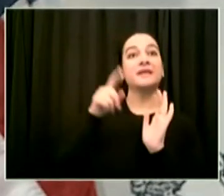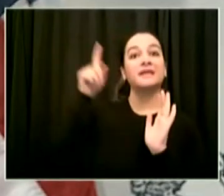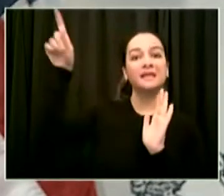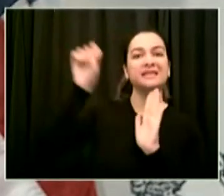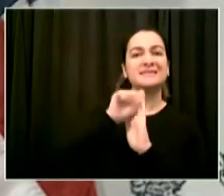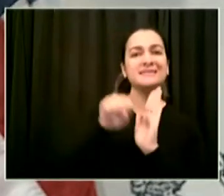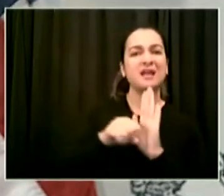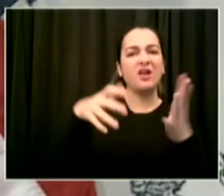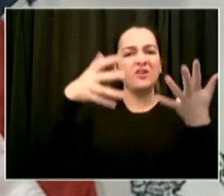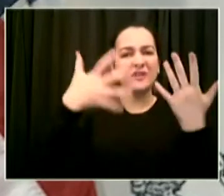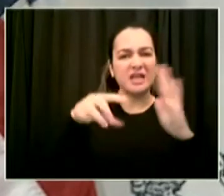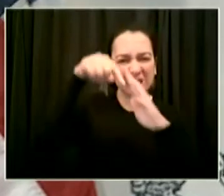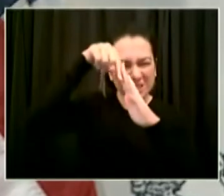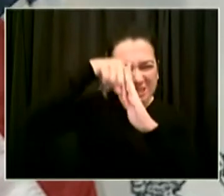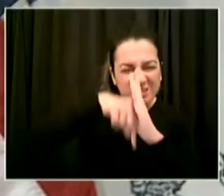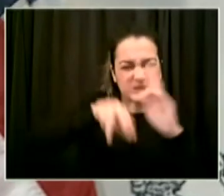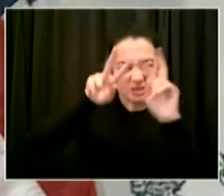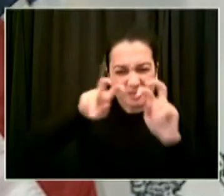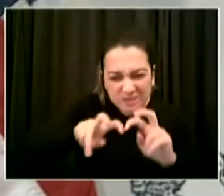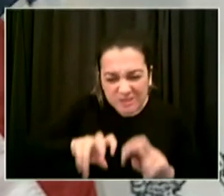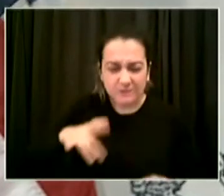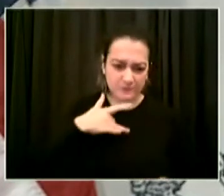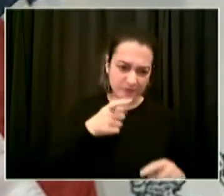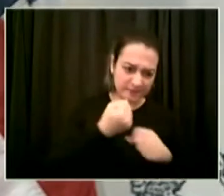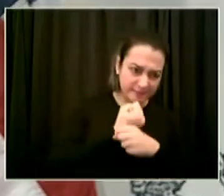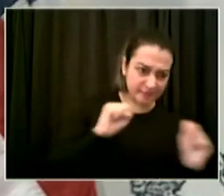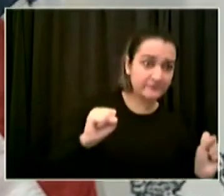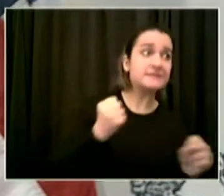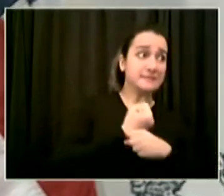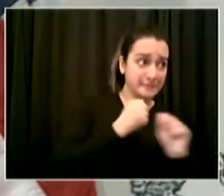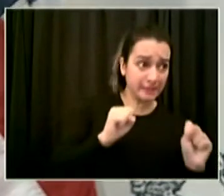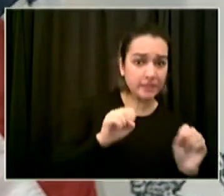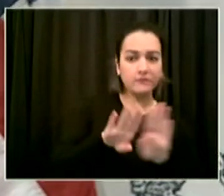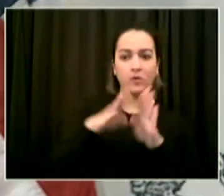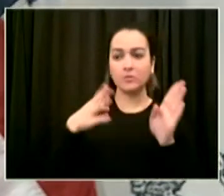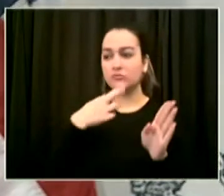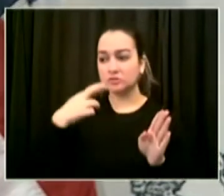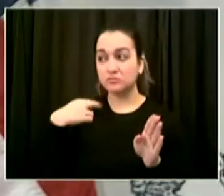what comes to pass, certainly I would have confidence in it. Go ahead, Dana.